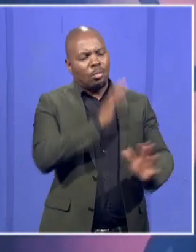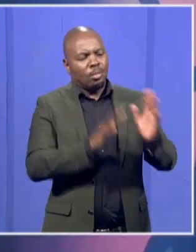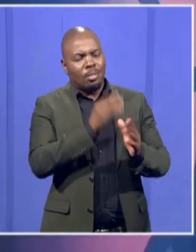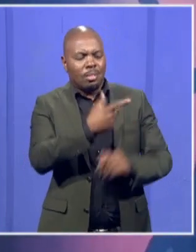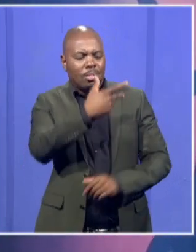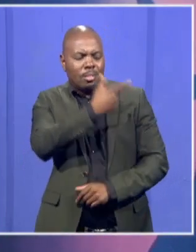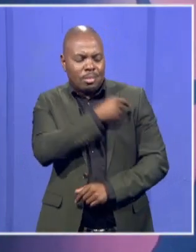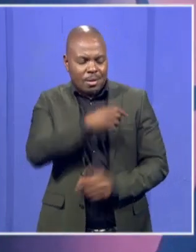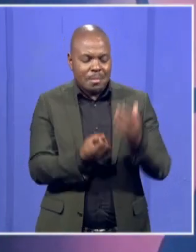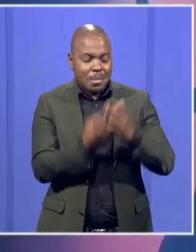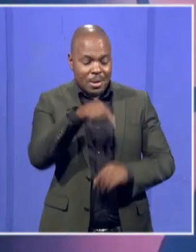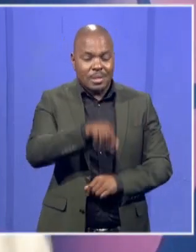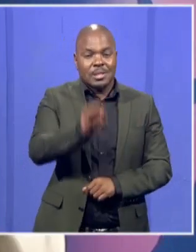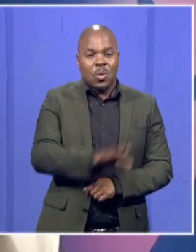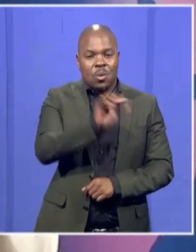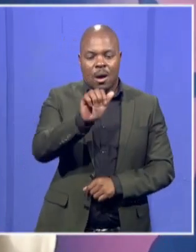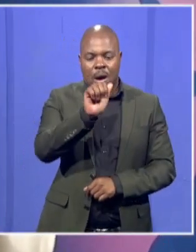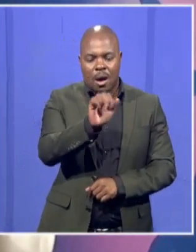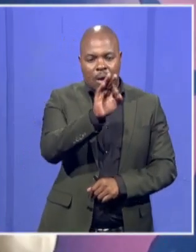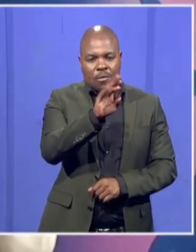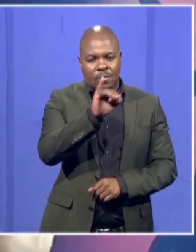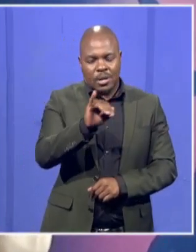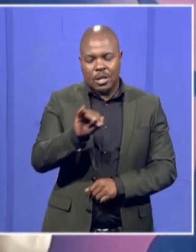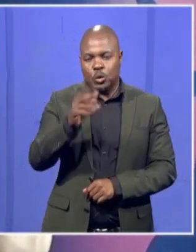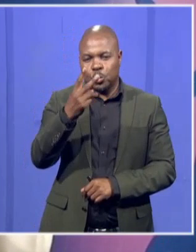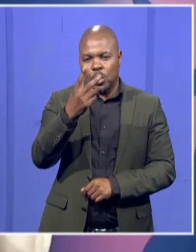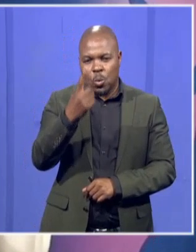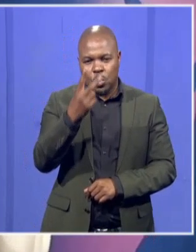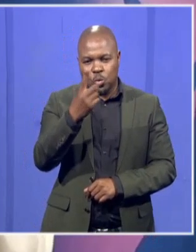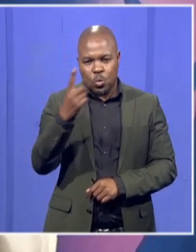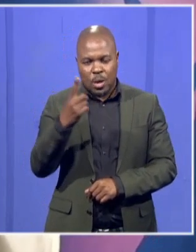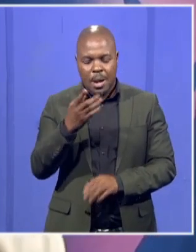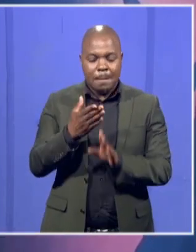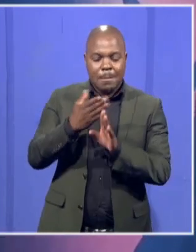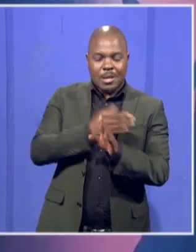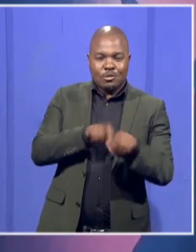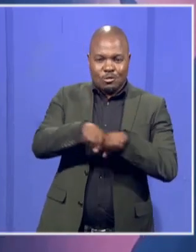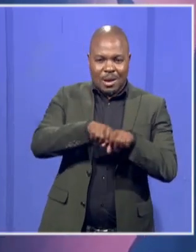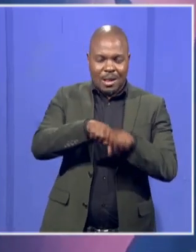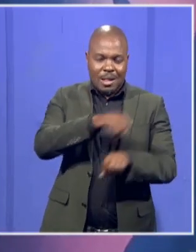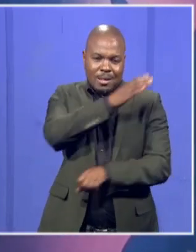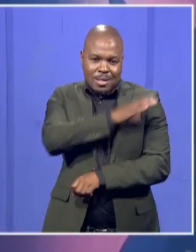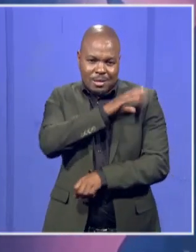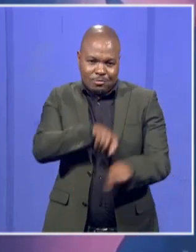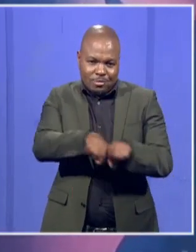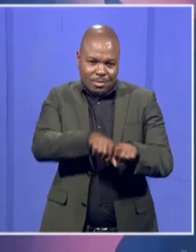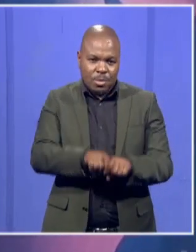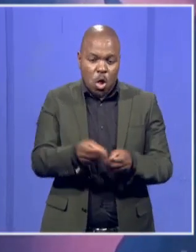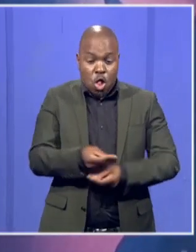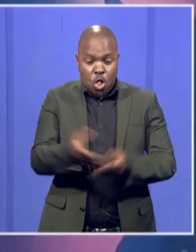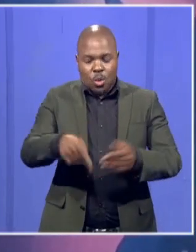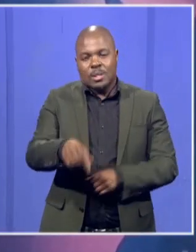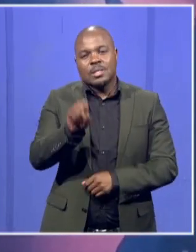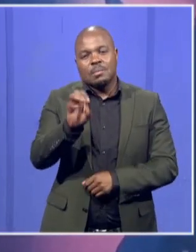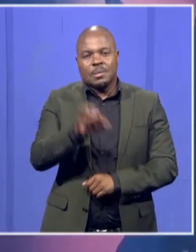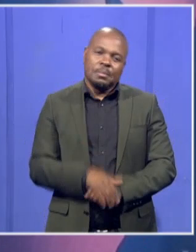produced here in South Africa, and the name will be AFRI-2121. It's on pre-trial clinic, and it will be launched in September and be